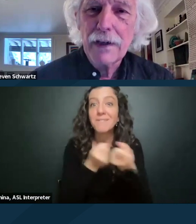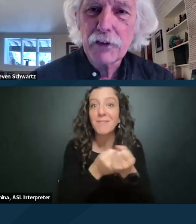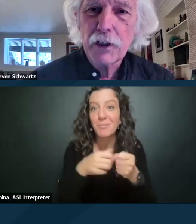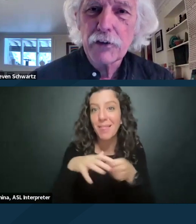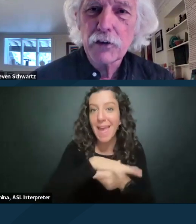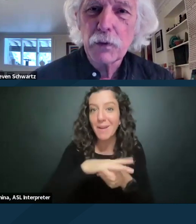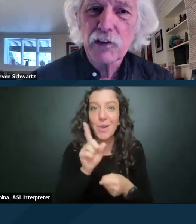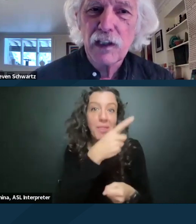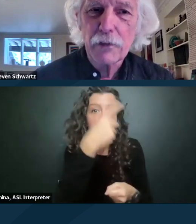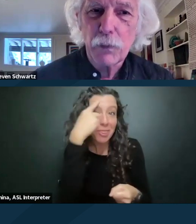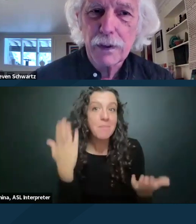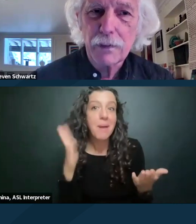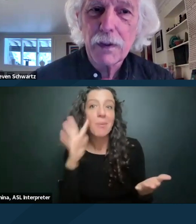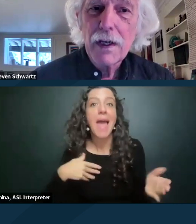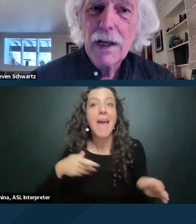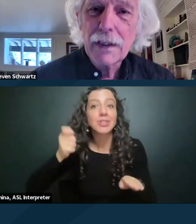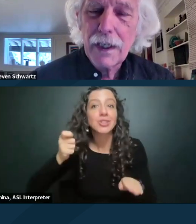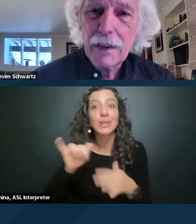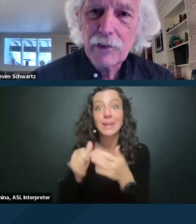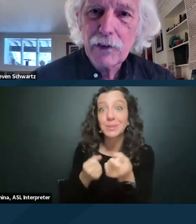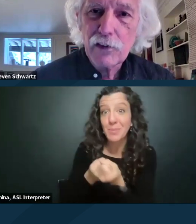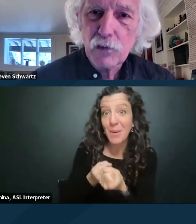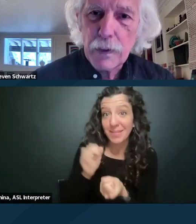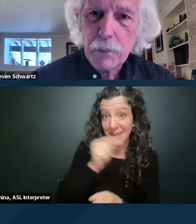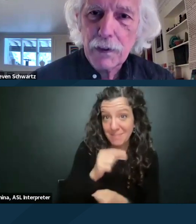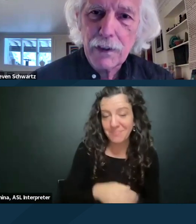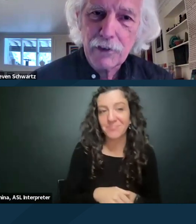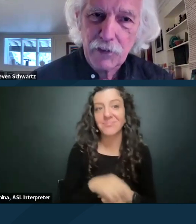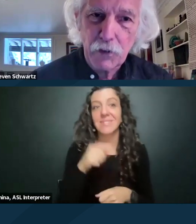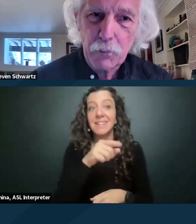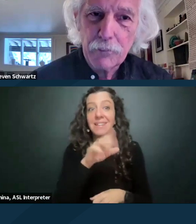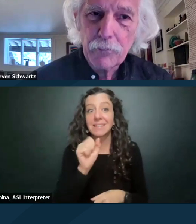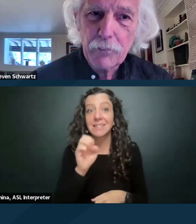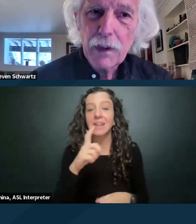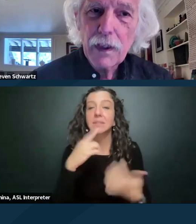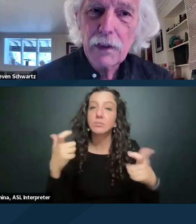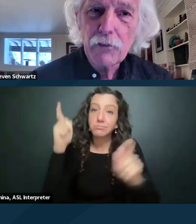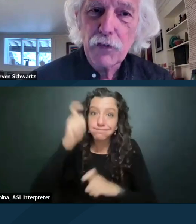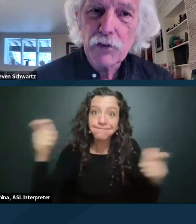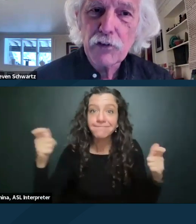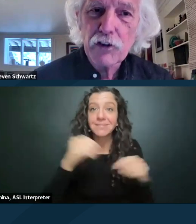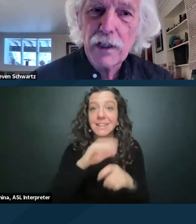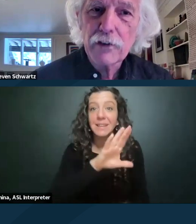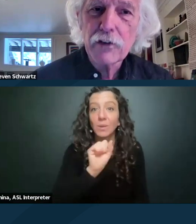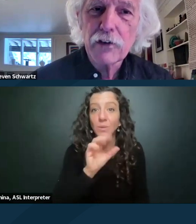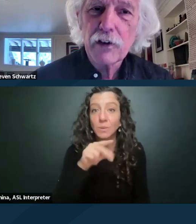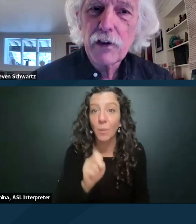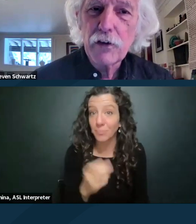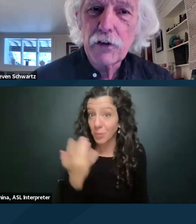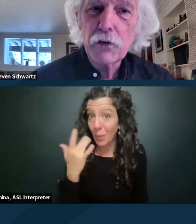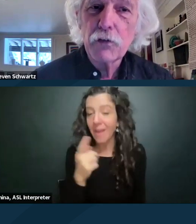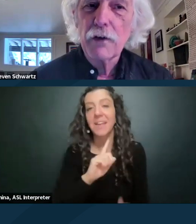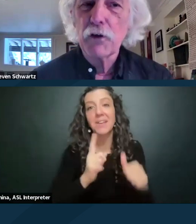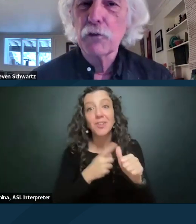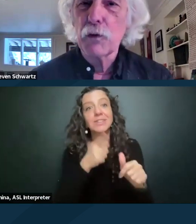it might have a judge who would side with them. And the case is sweeping in its scope. It first challenges